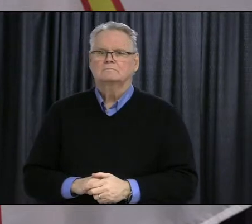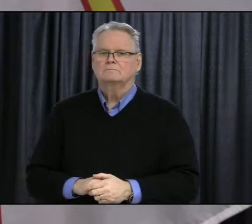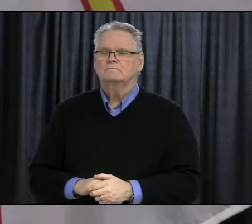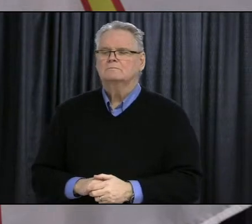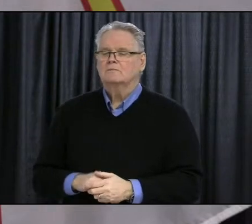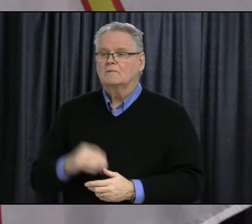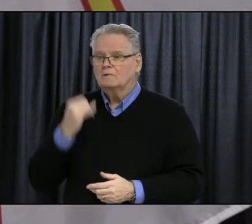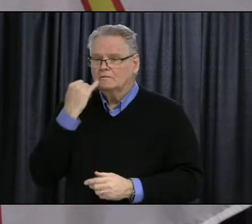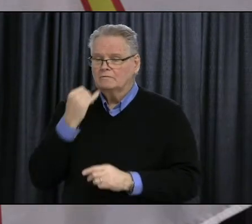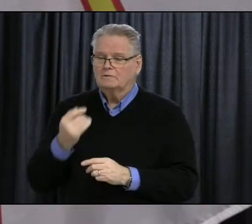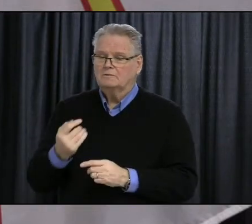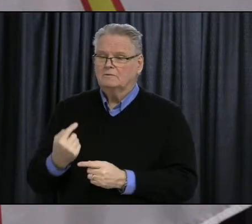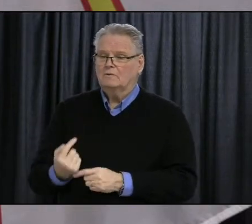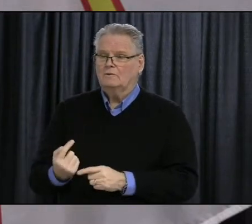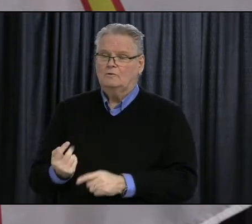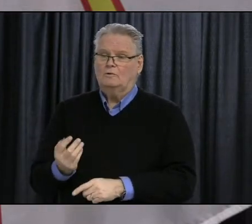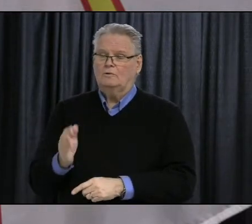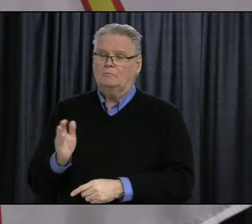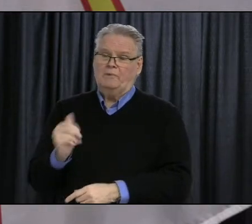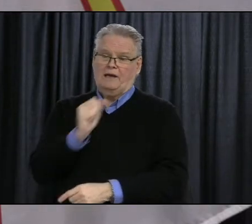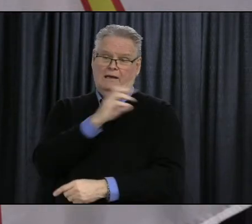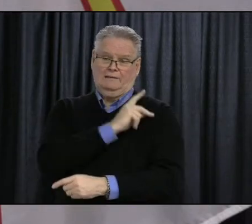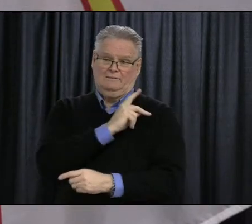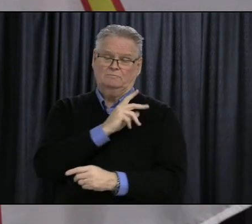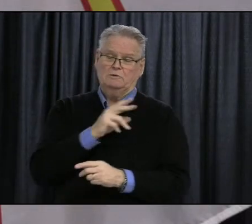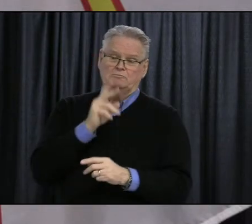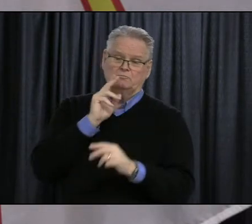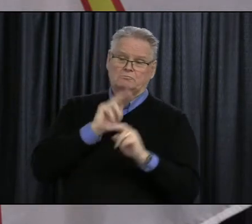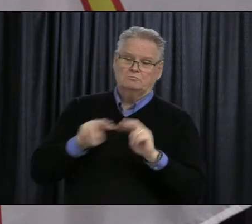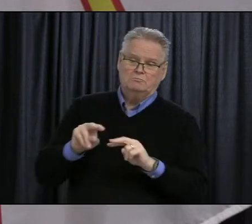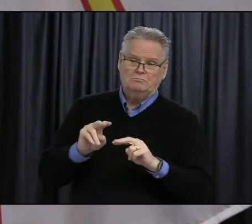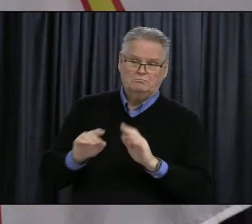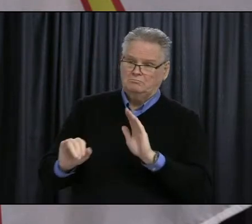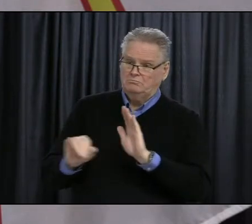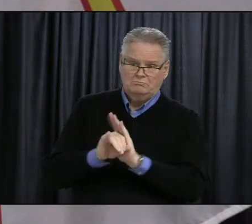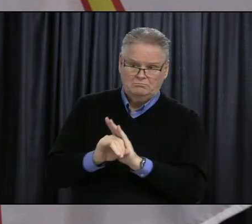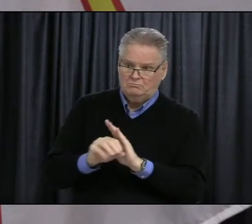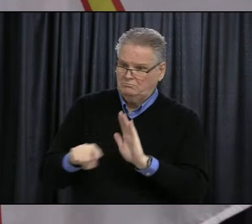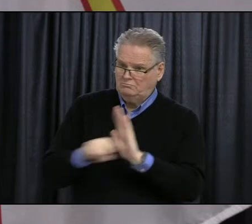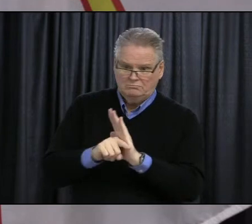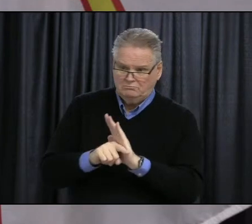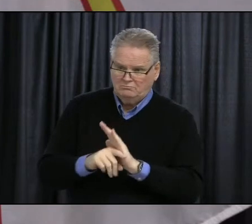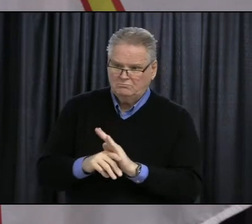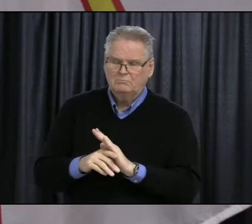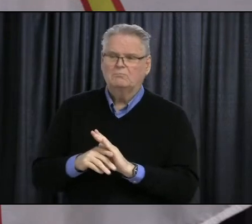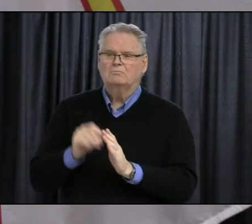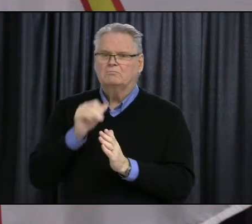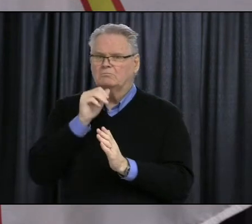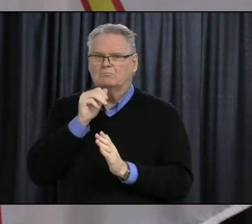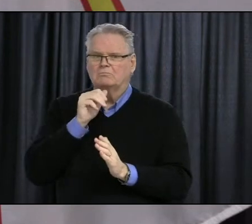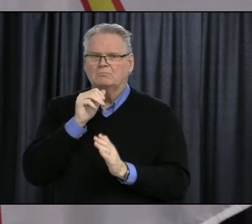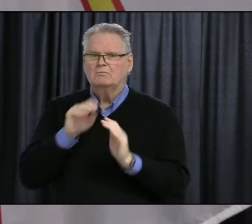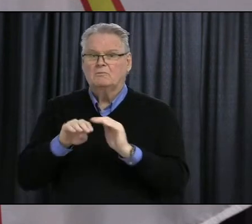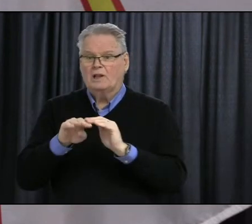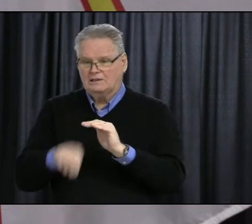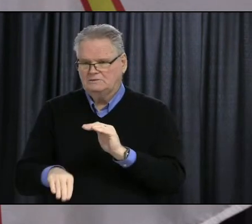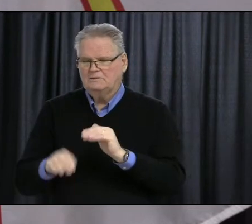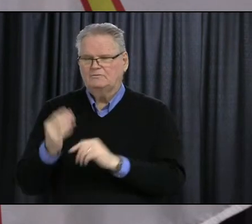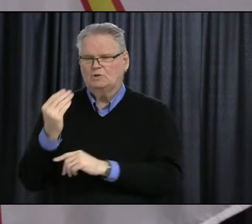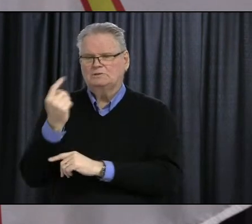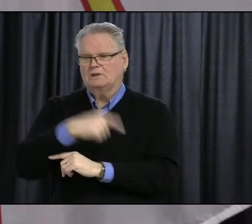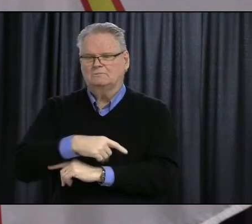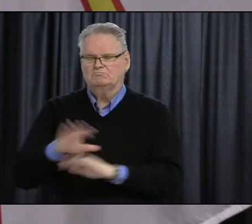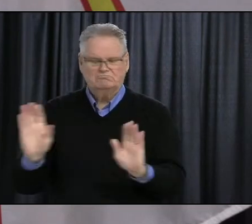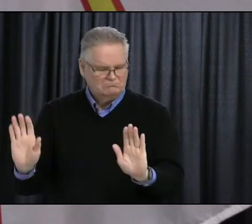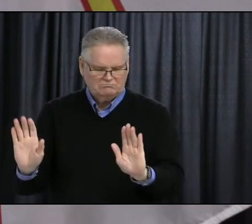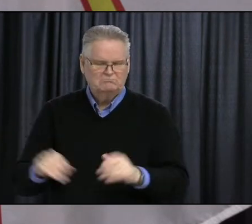of the investigation, over 200 people have had to isolate or quarantine. But I don't have the exact number